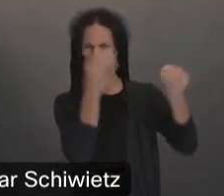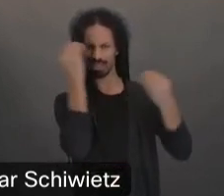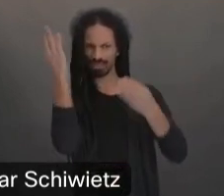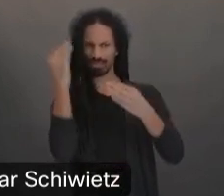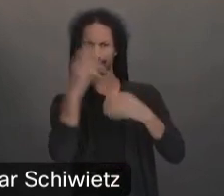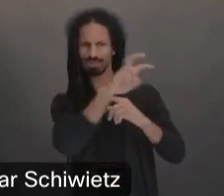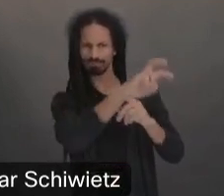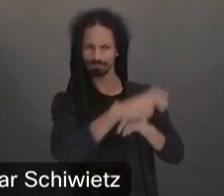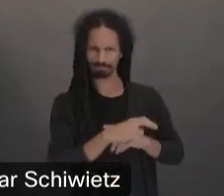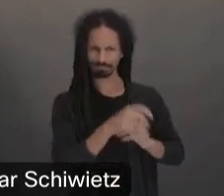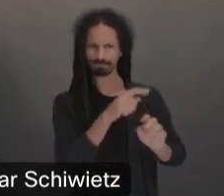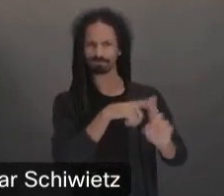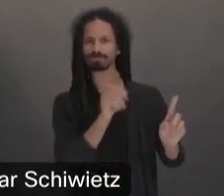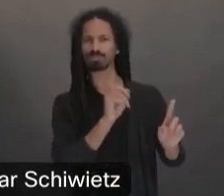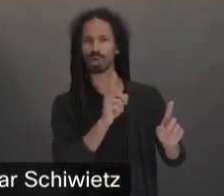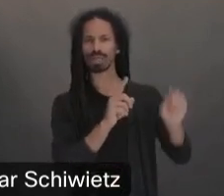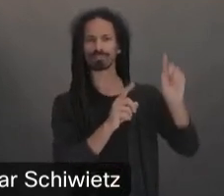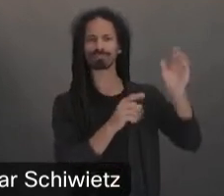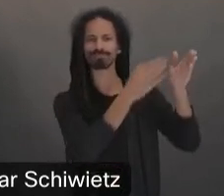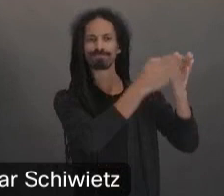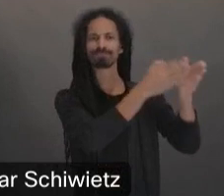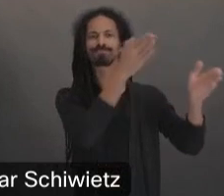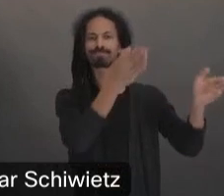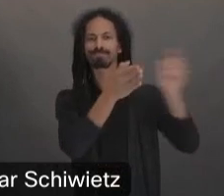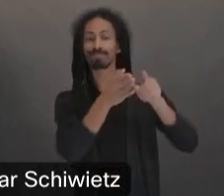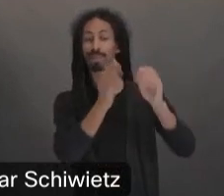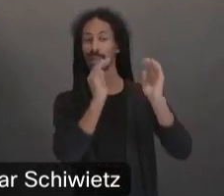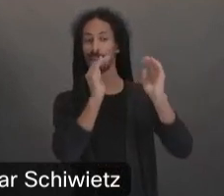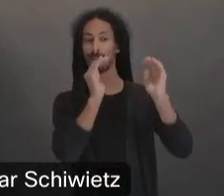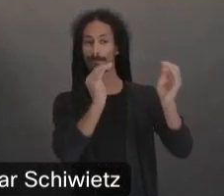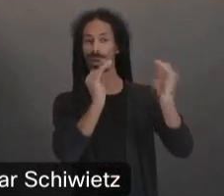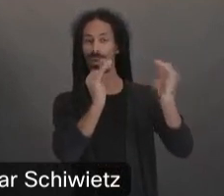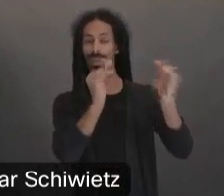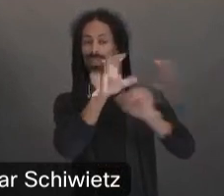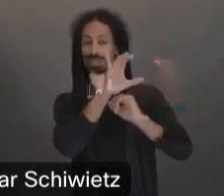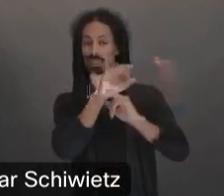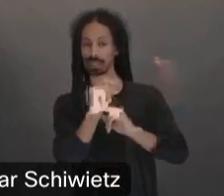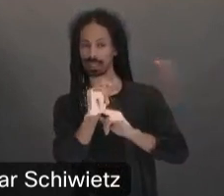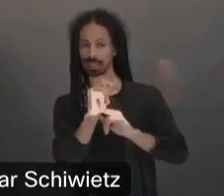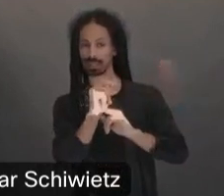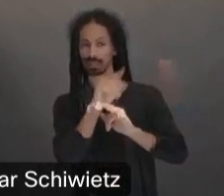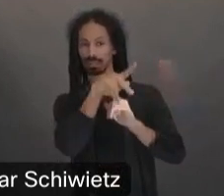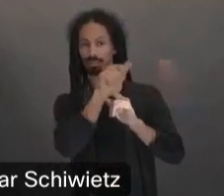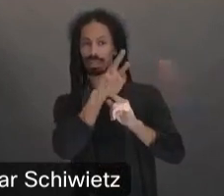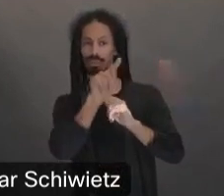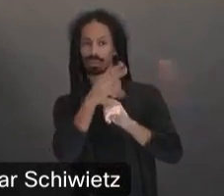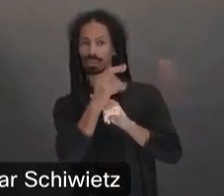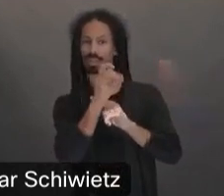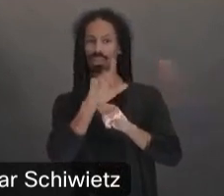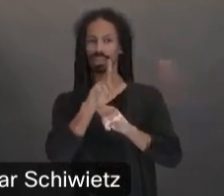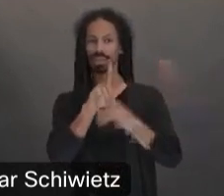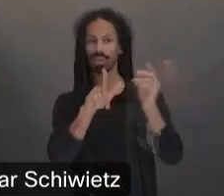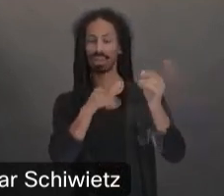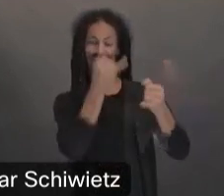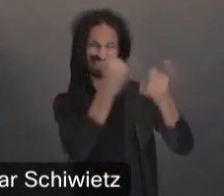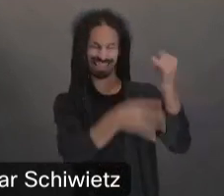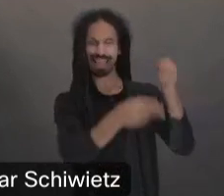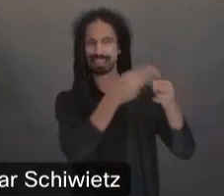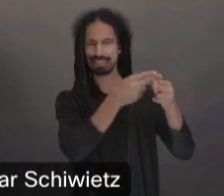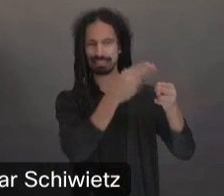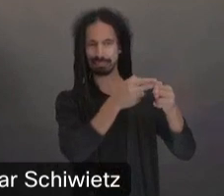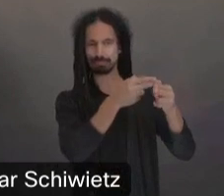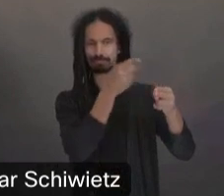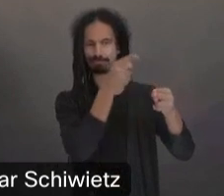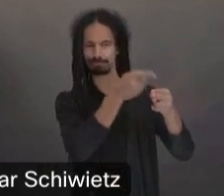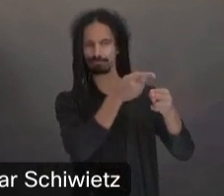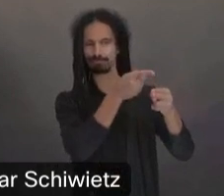it. We, in parenthetical citation form, would just put the single author by their last name. I forgot to mention that,